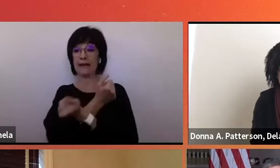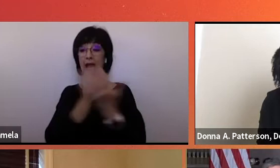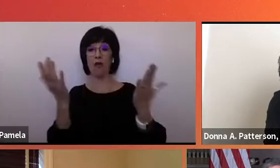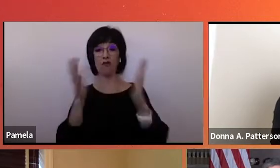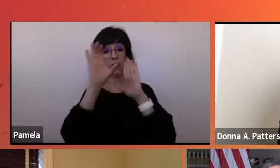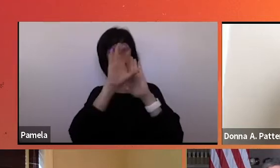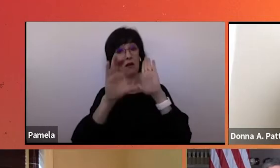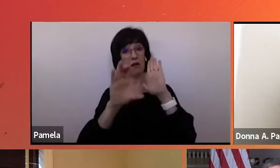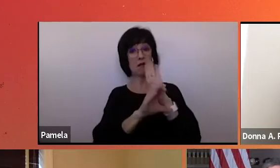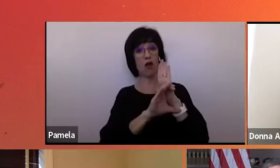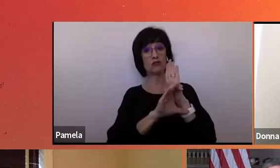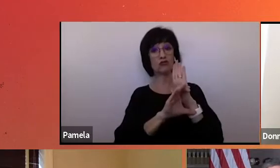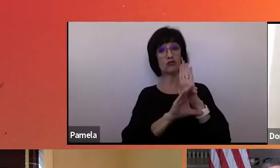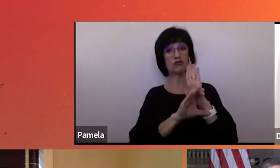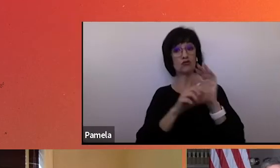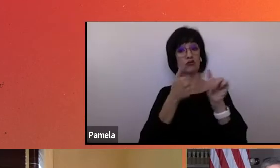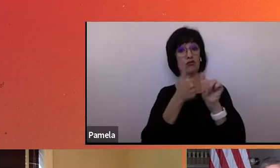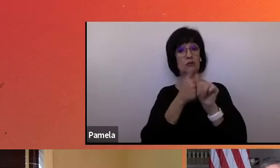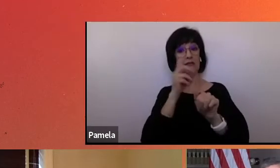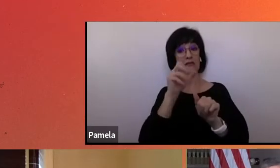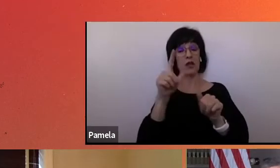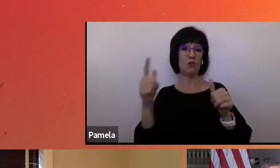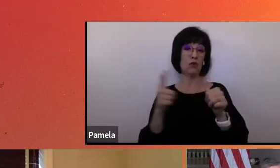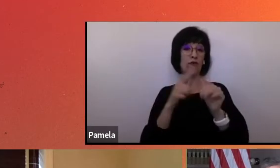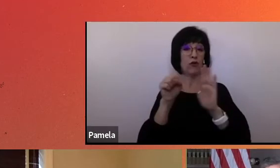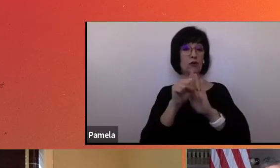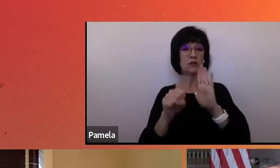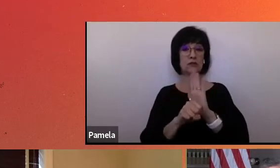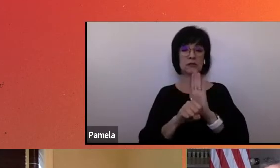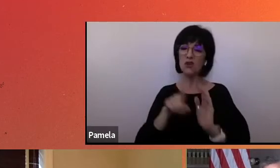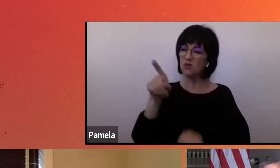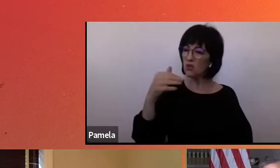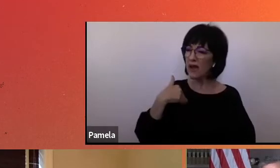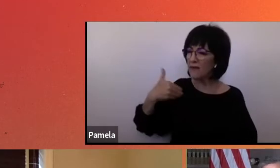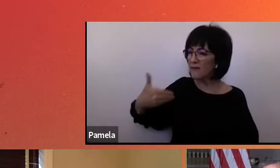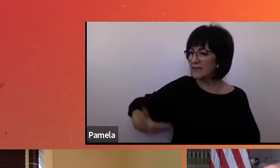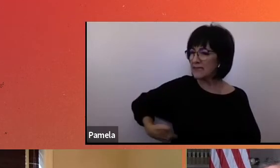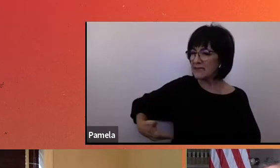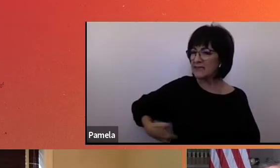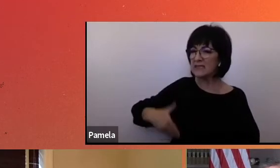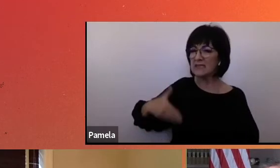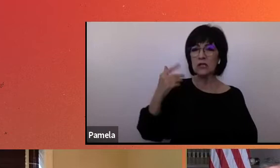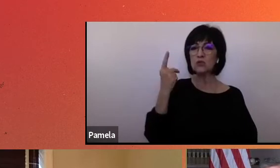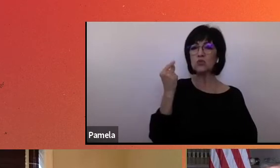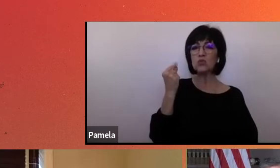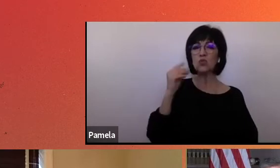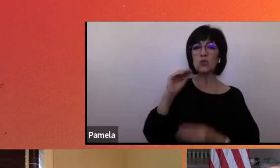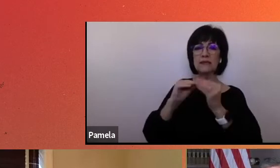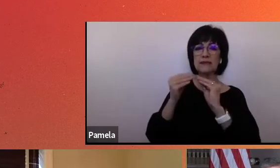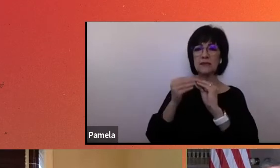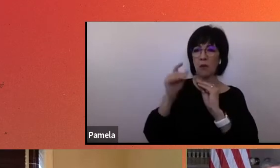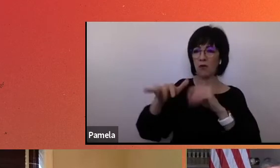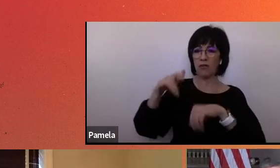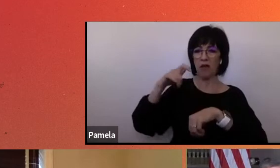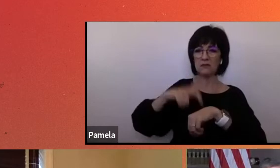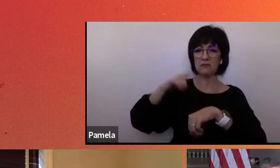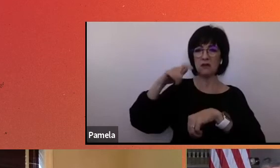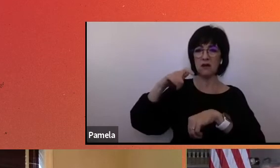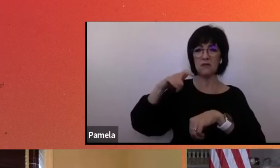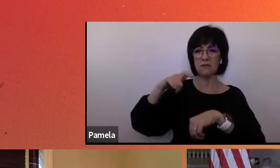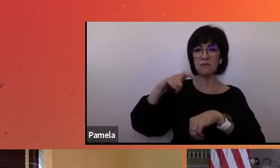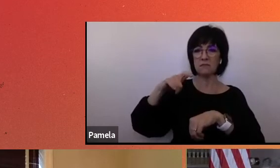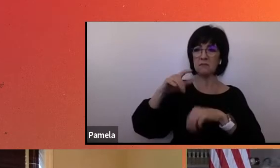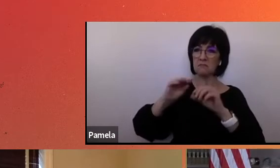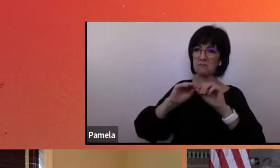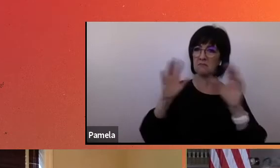And so do you have a sense as to how many, what the number was at the time? Yes. Obviously,